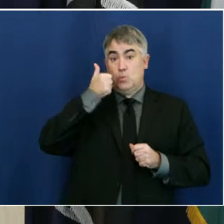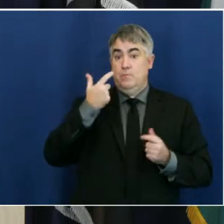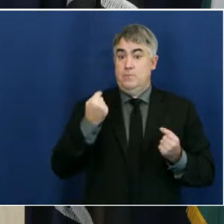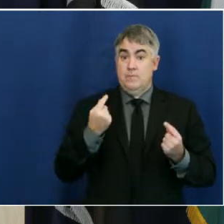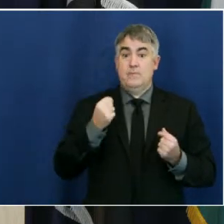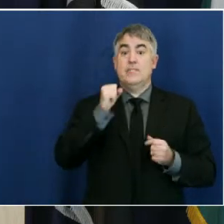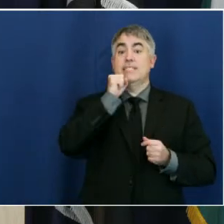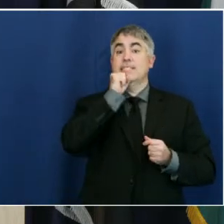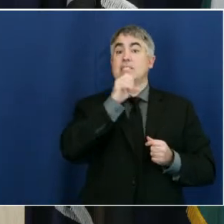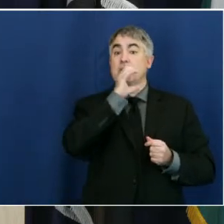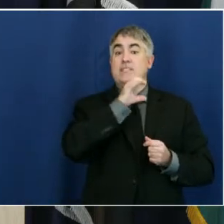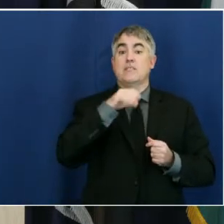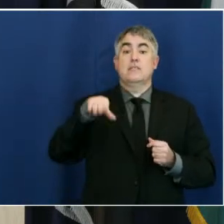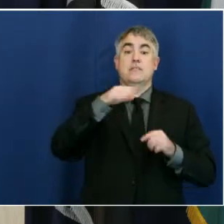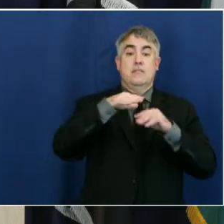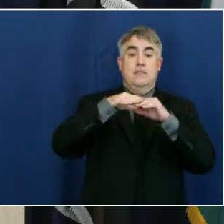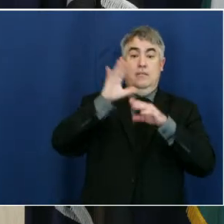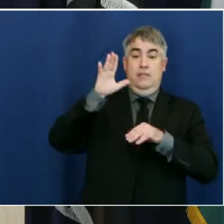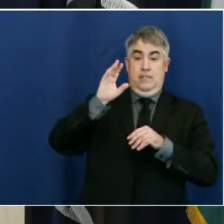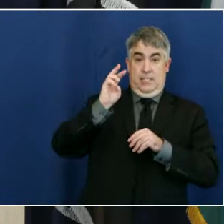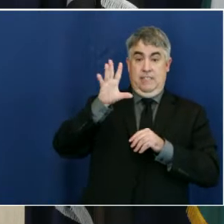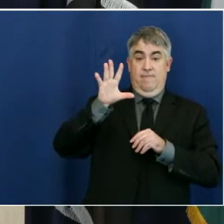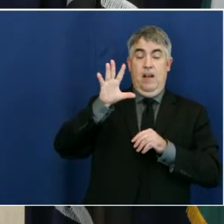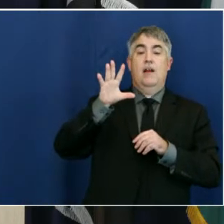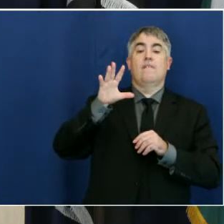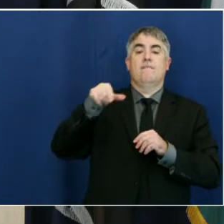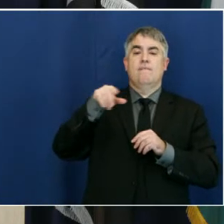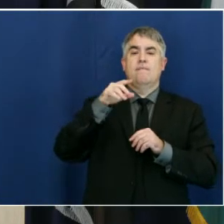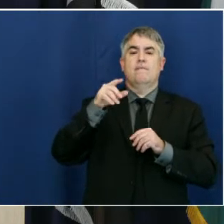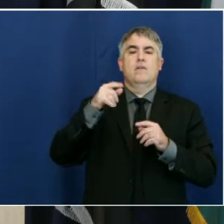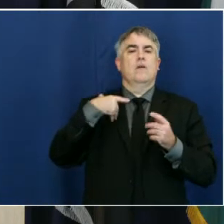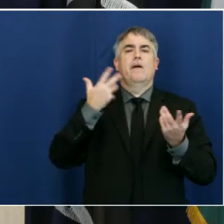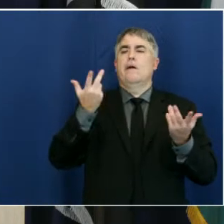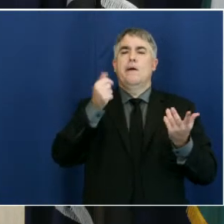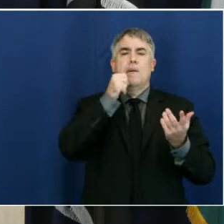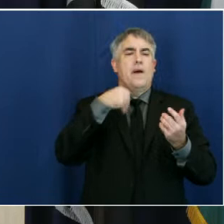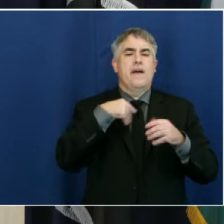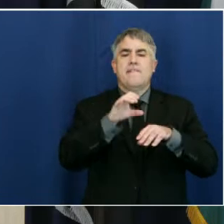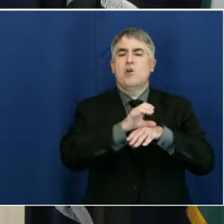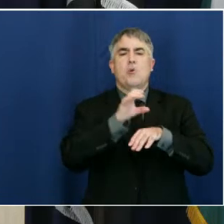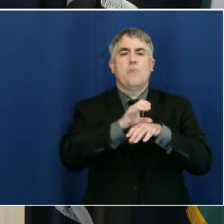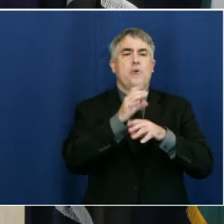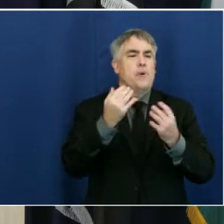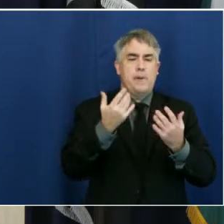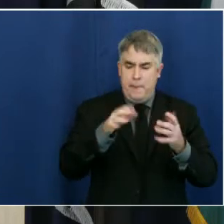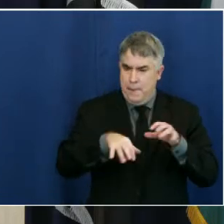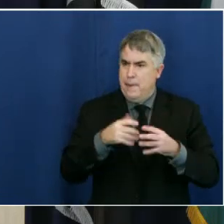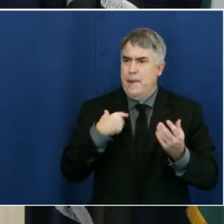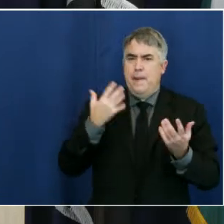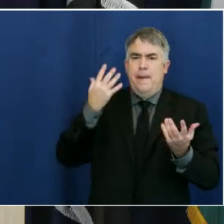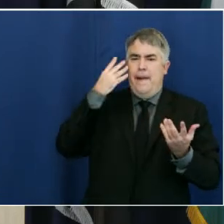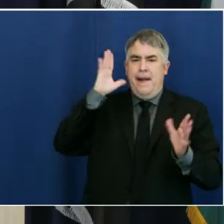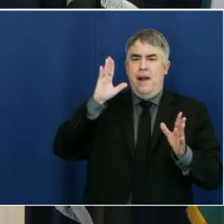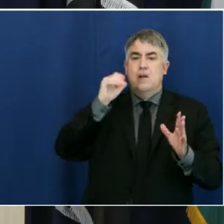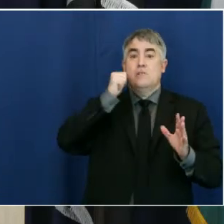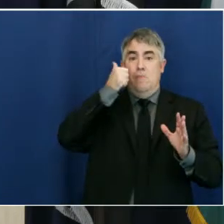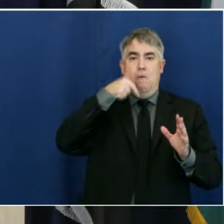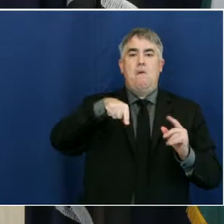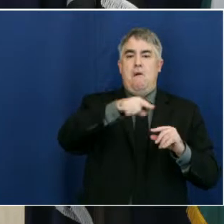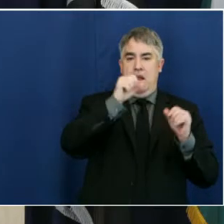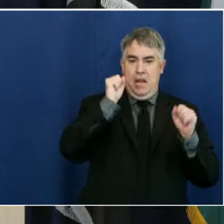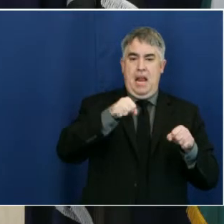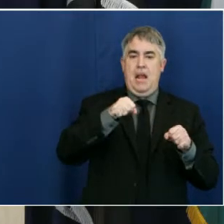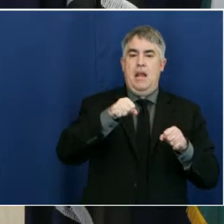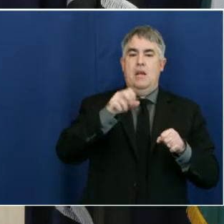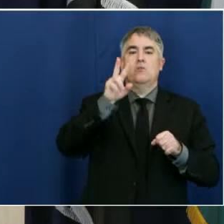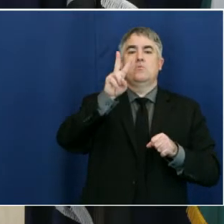who do not have computer access to make an appointment via the website is starting tomorrow. They will be able to call 211. Again, this